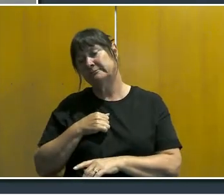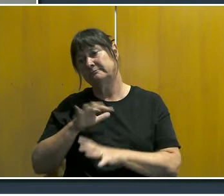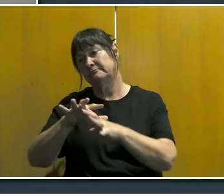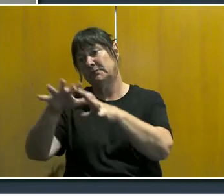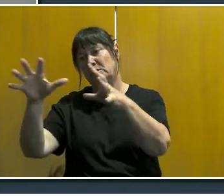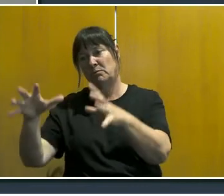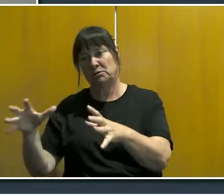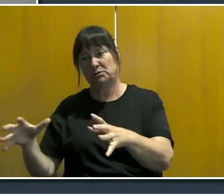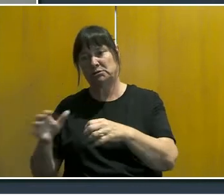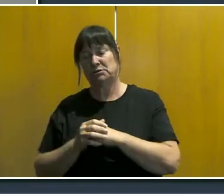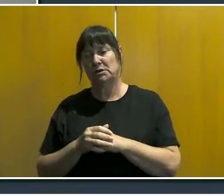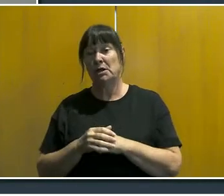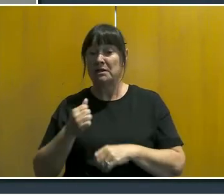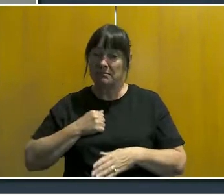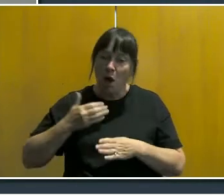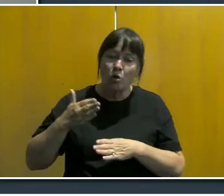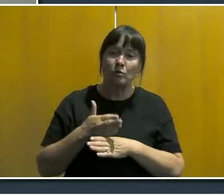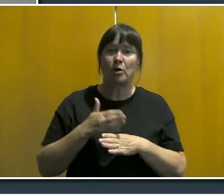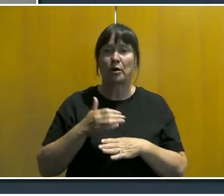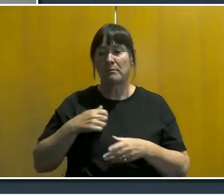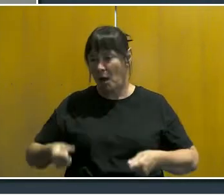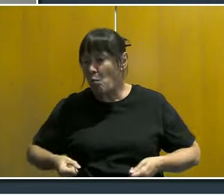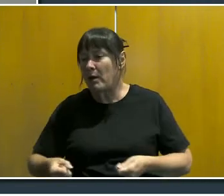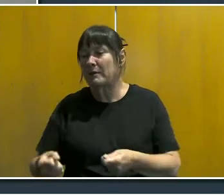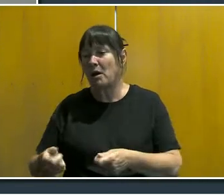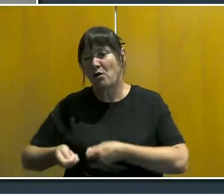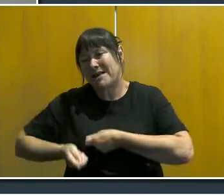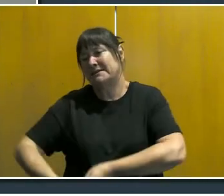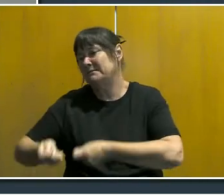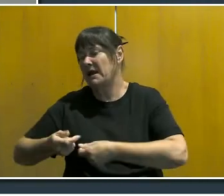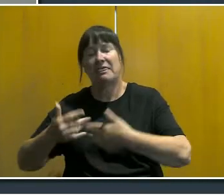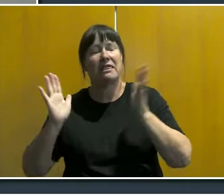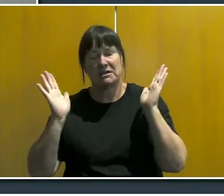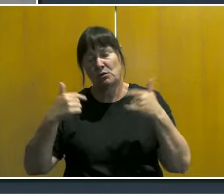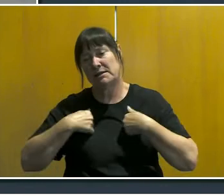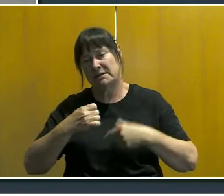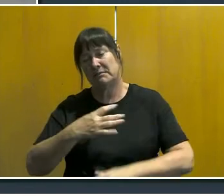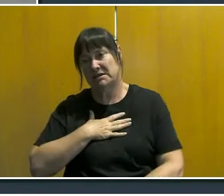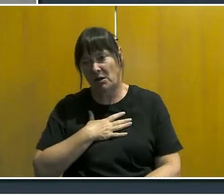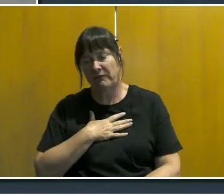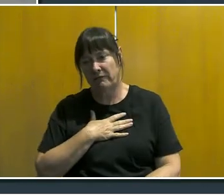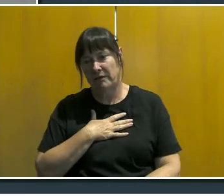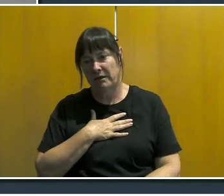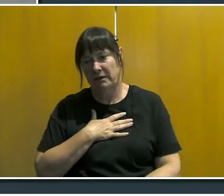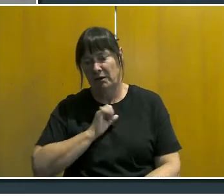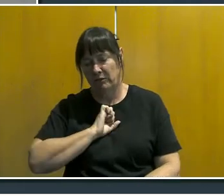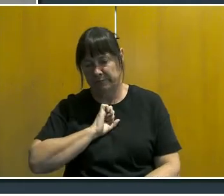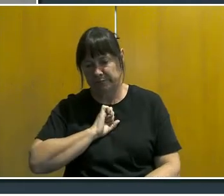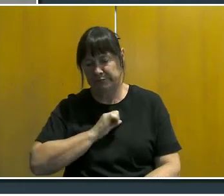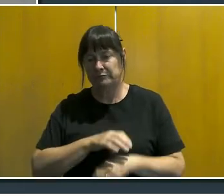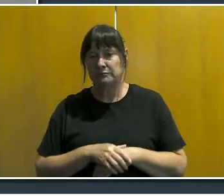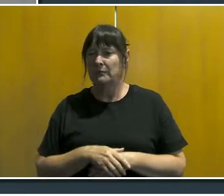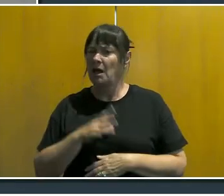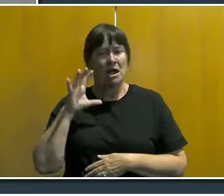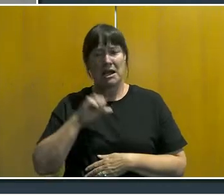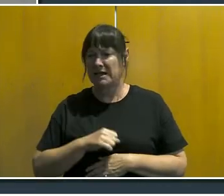It is the work of just me, my wheelbarrow and a spade. and I will hate